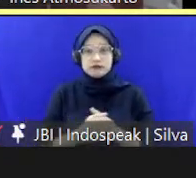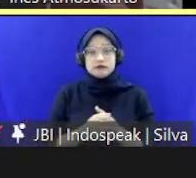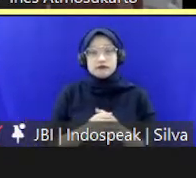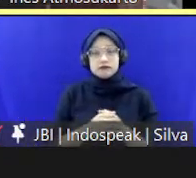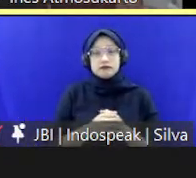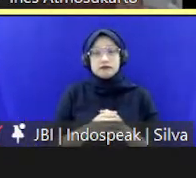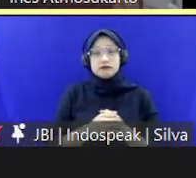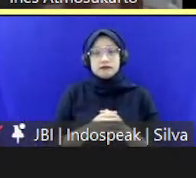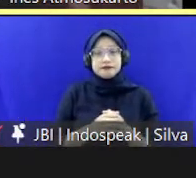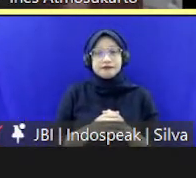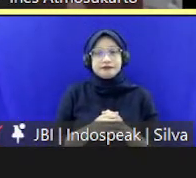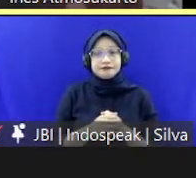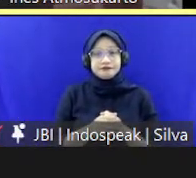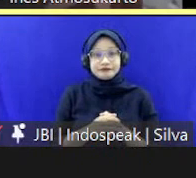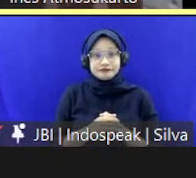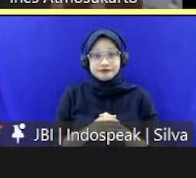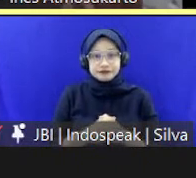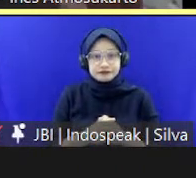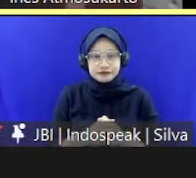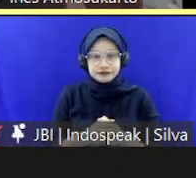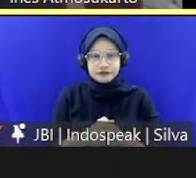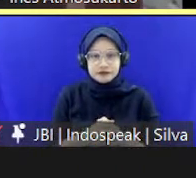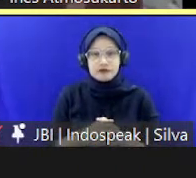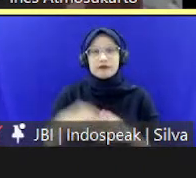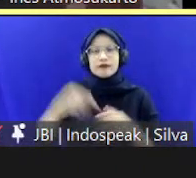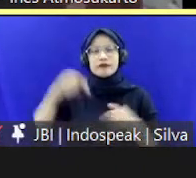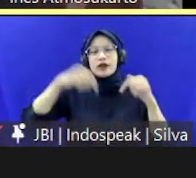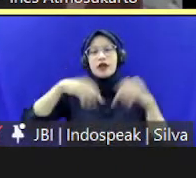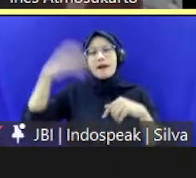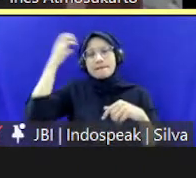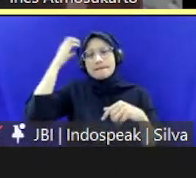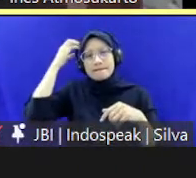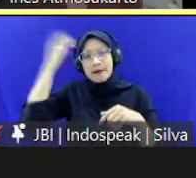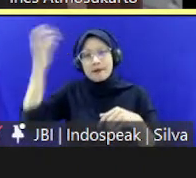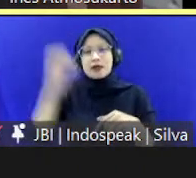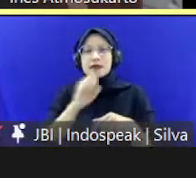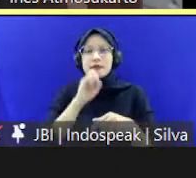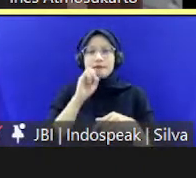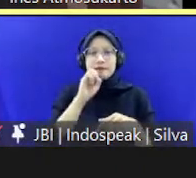and that's Vaksin Nusantara, who again is